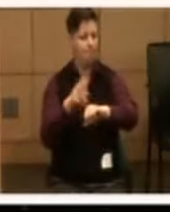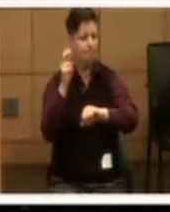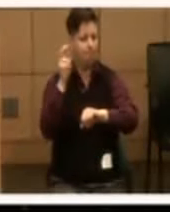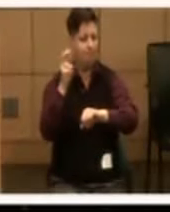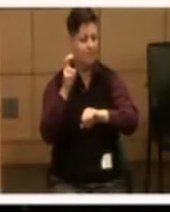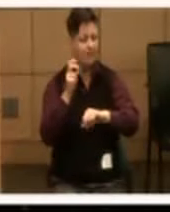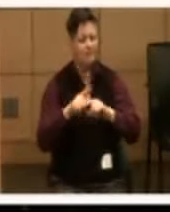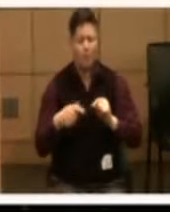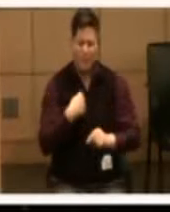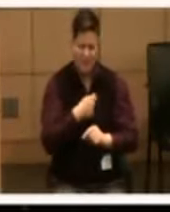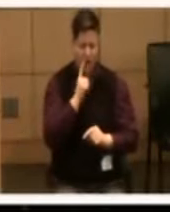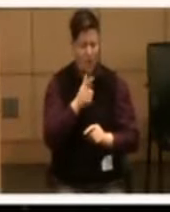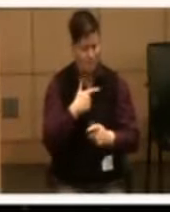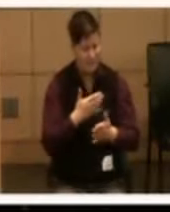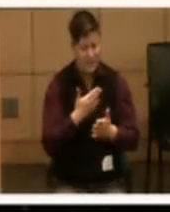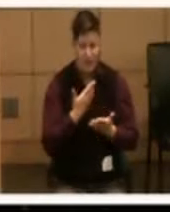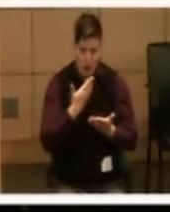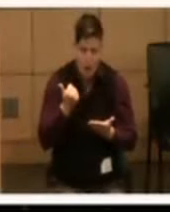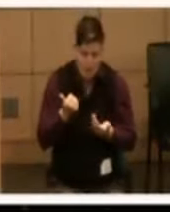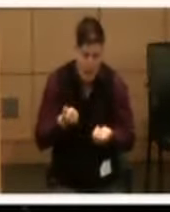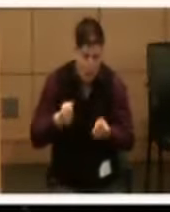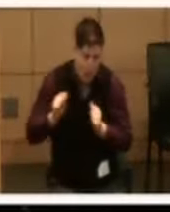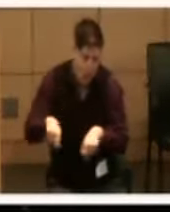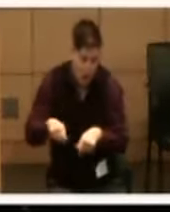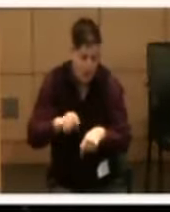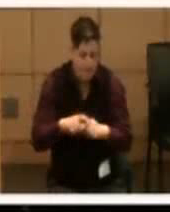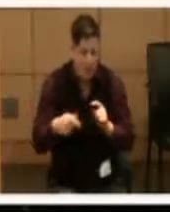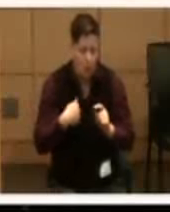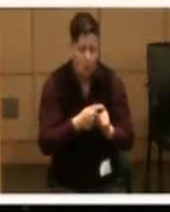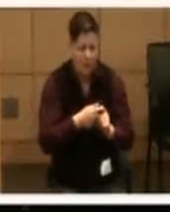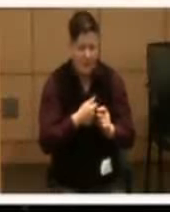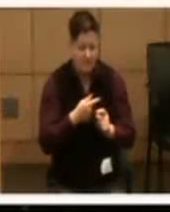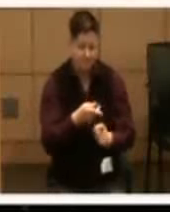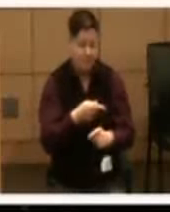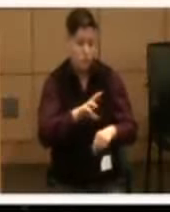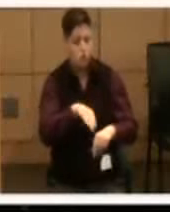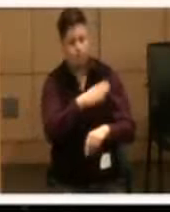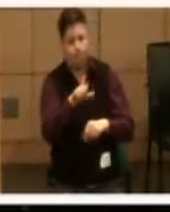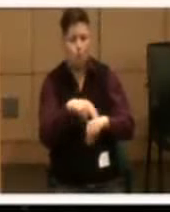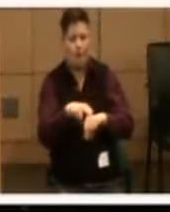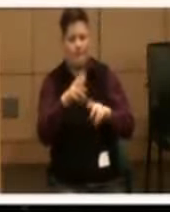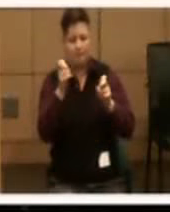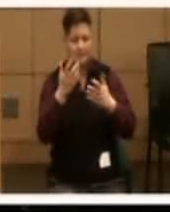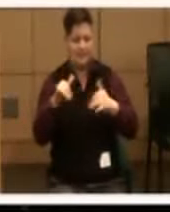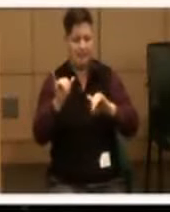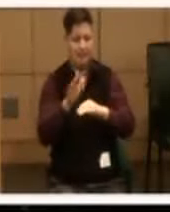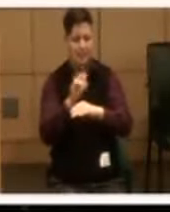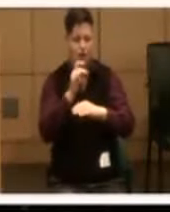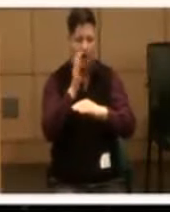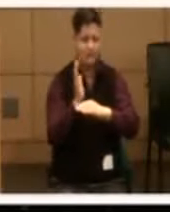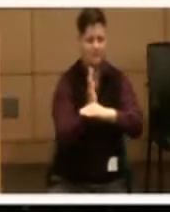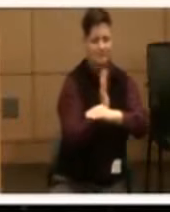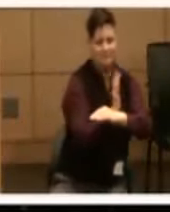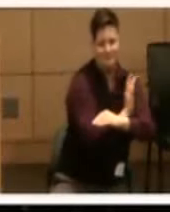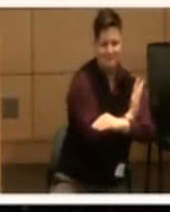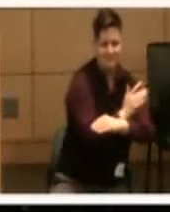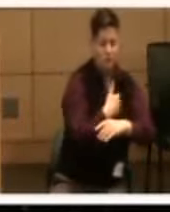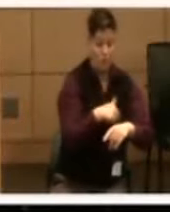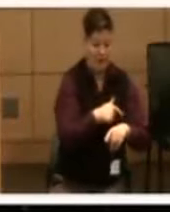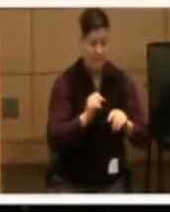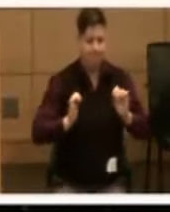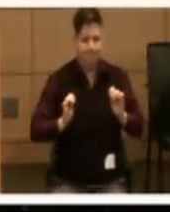struggling a little bit, but our hands are tied to do something. Yeah, and that's why my goal is to find an auditory assessment that